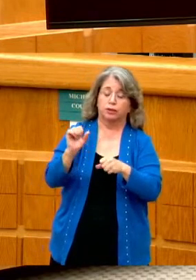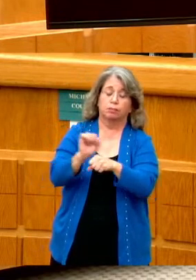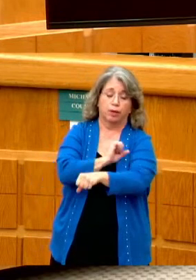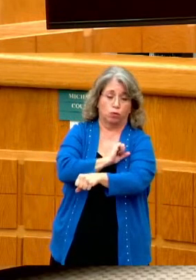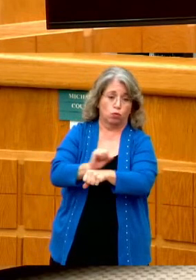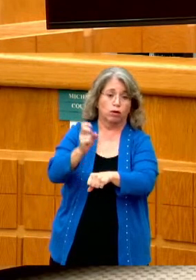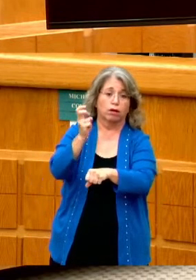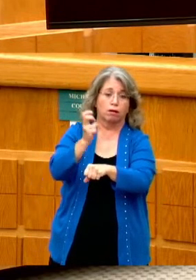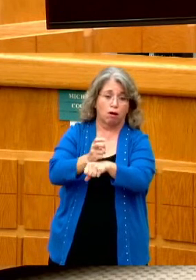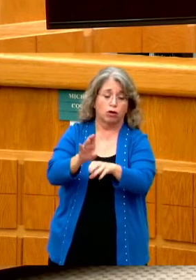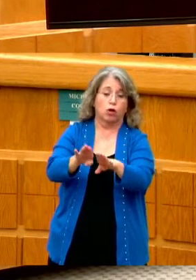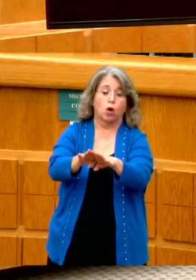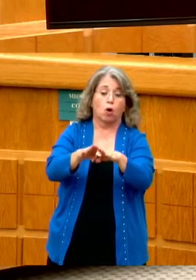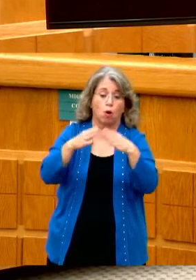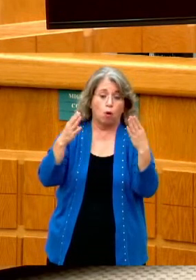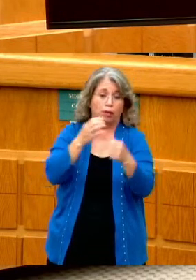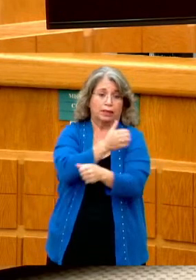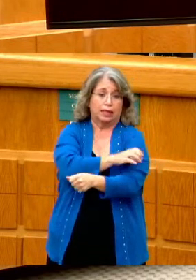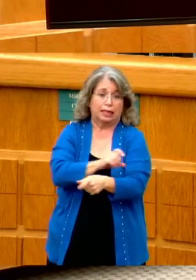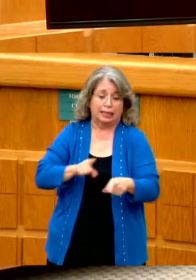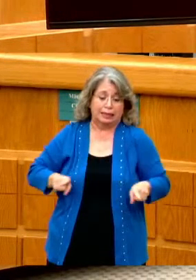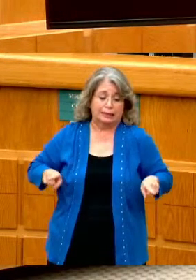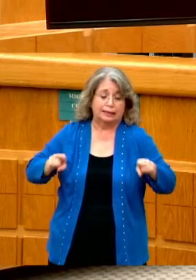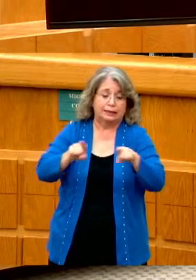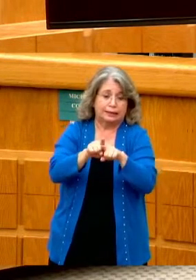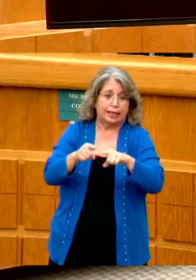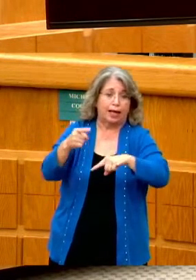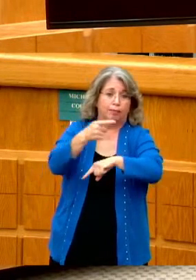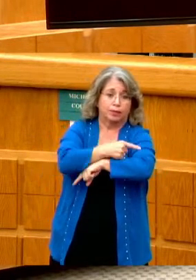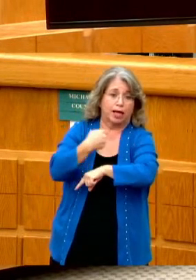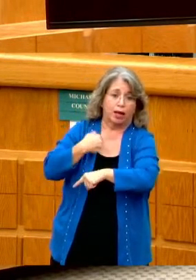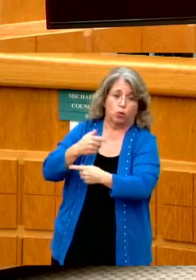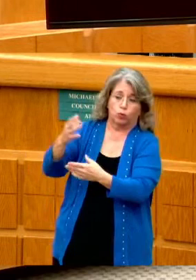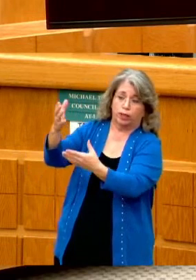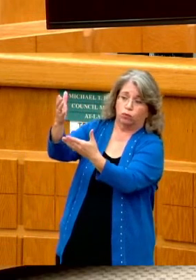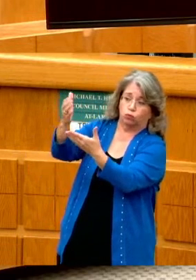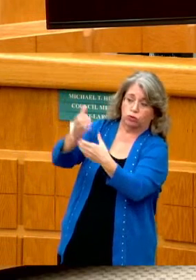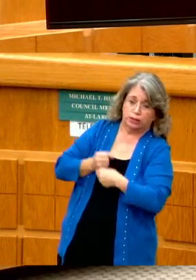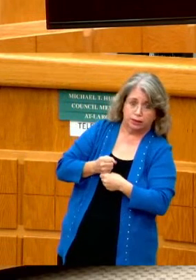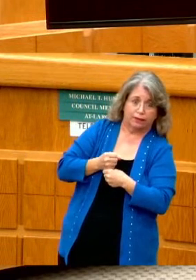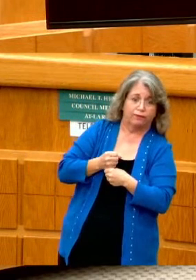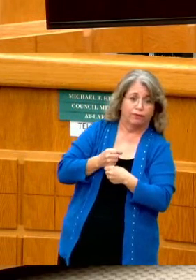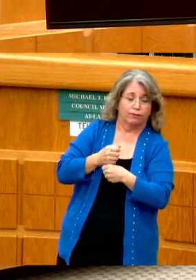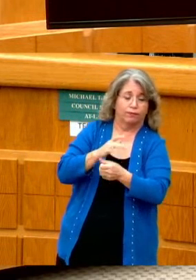open up our clinic the same day that we actually receive the vaccine. So